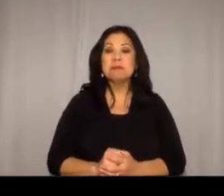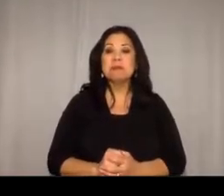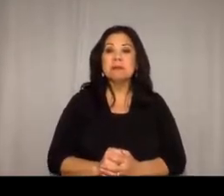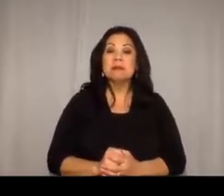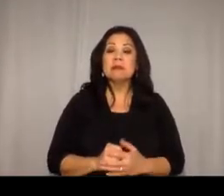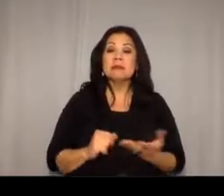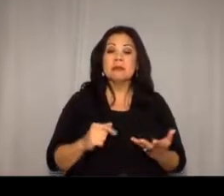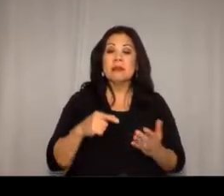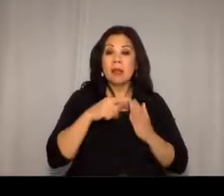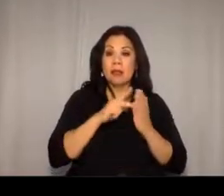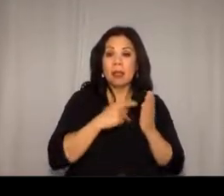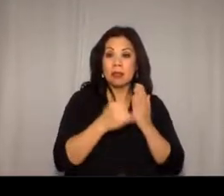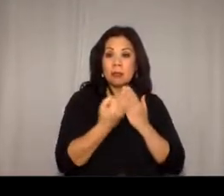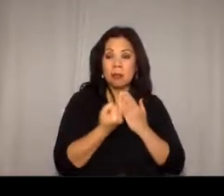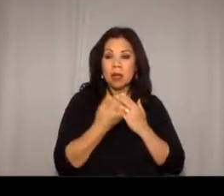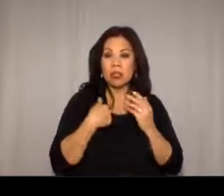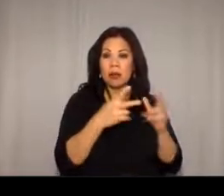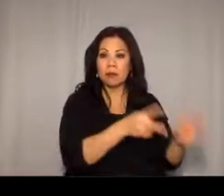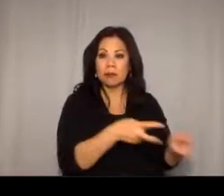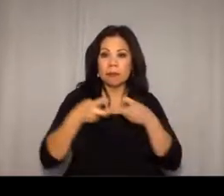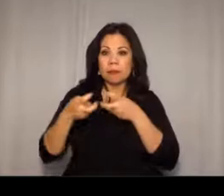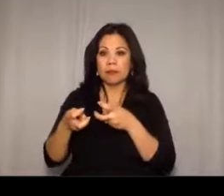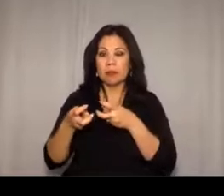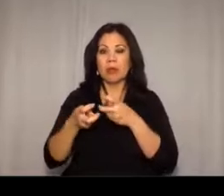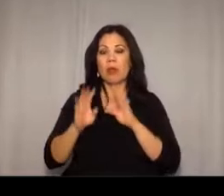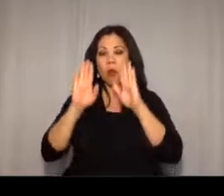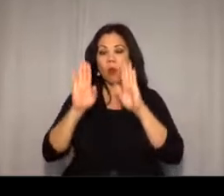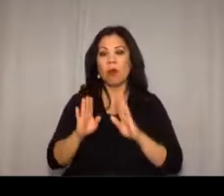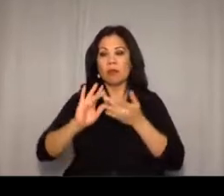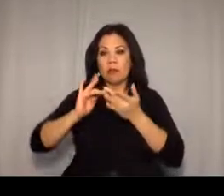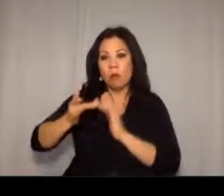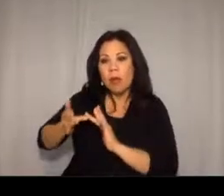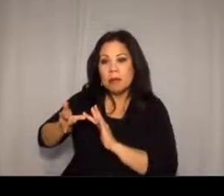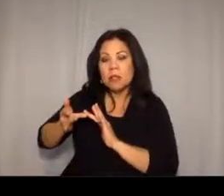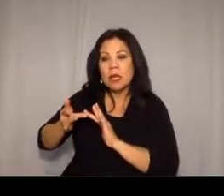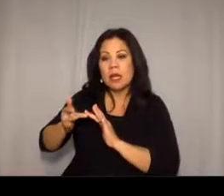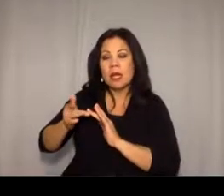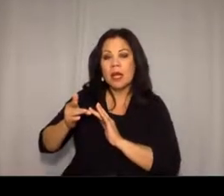1, 2, 3, 4, 5, 6, 7, 8, 9. This project came from a wonderful, wonderful website called